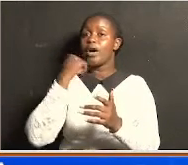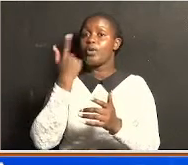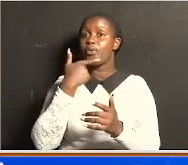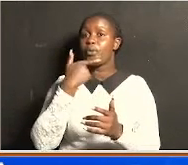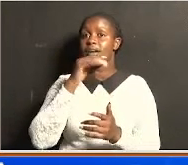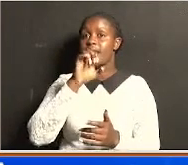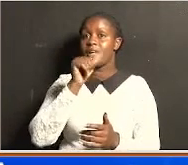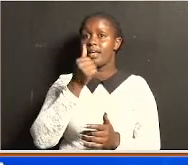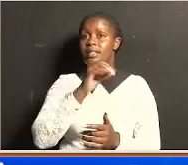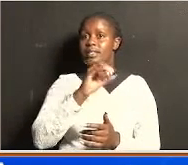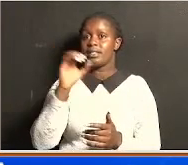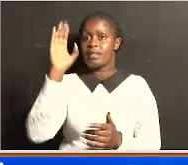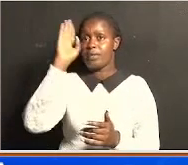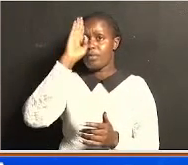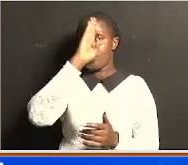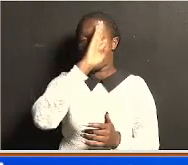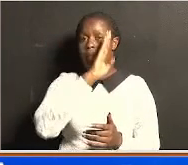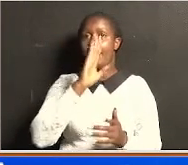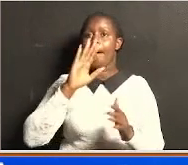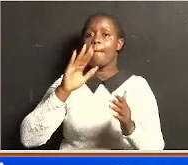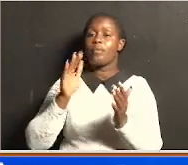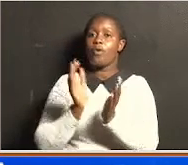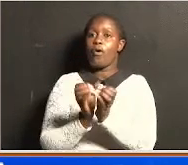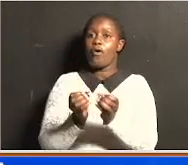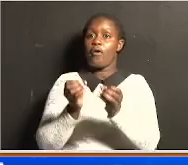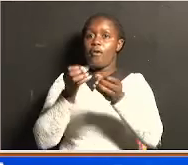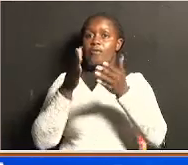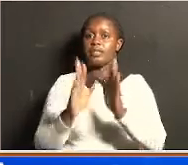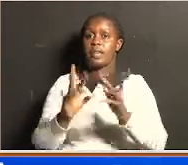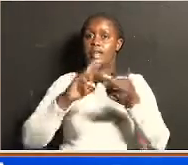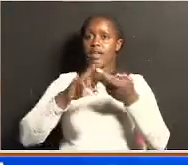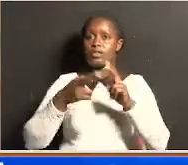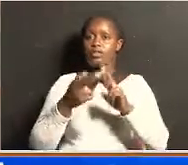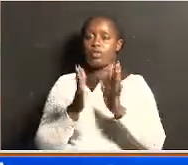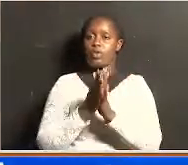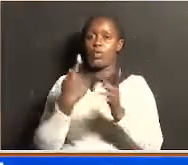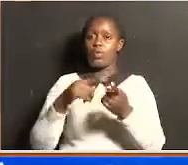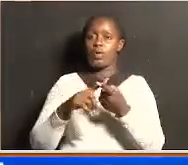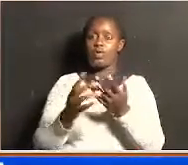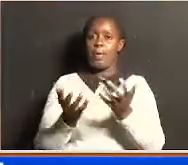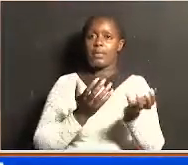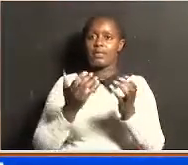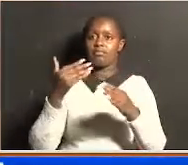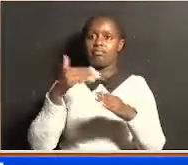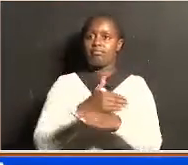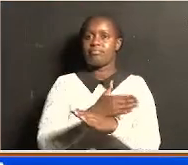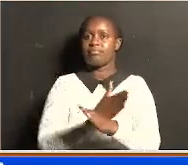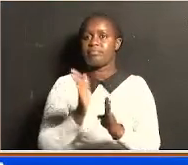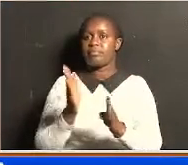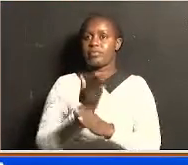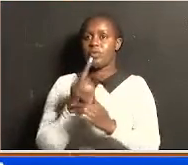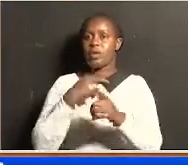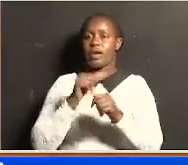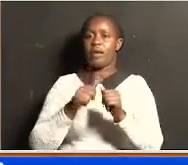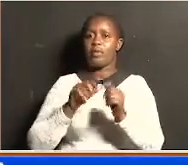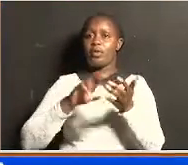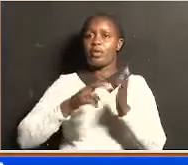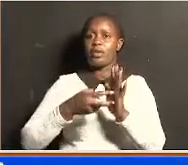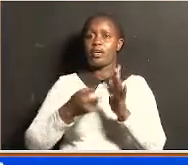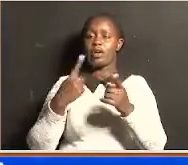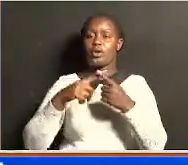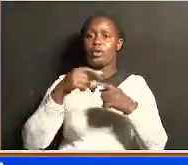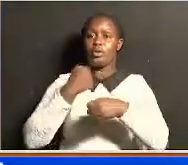Anti-Corruption Commission Bungoma branch officers in relation to procurement fraud in the award of a contract to maintain